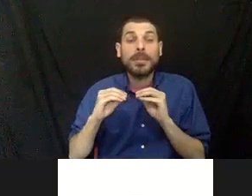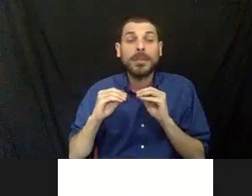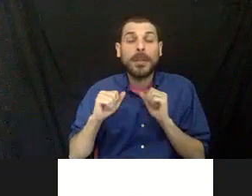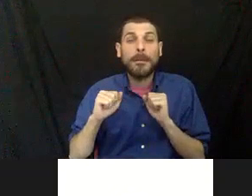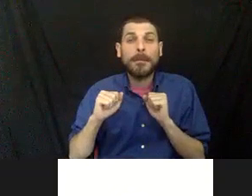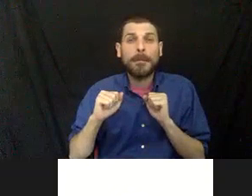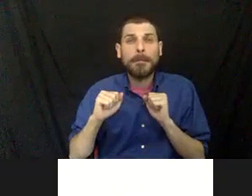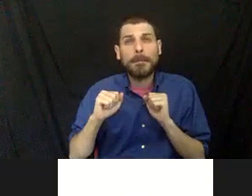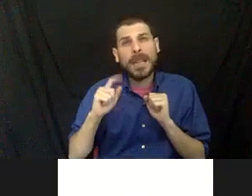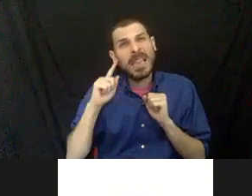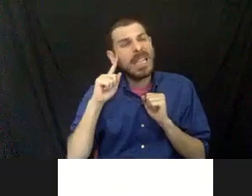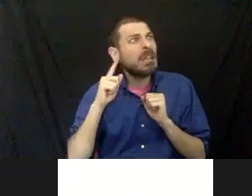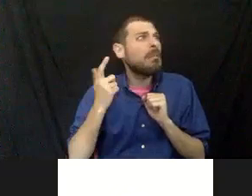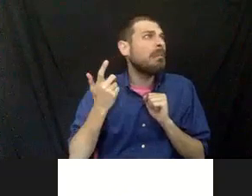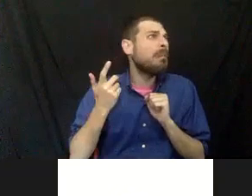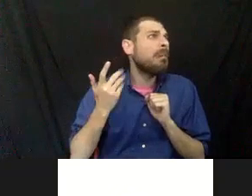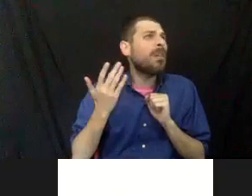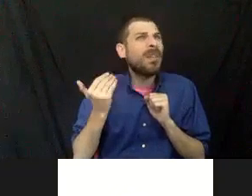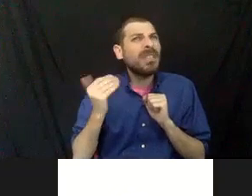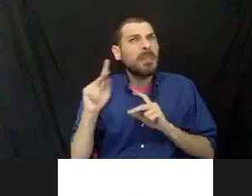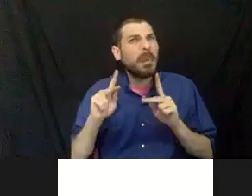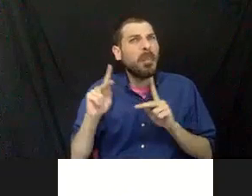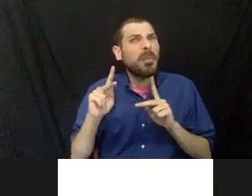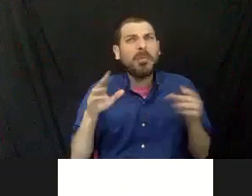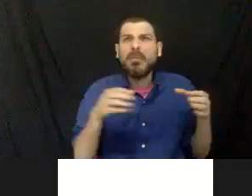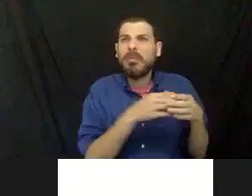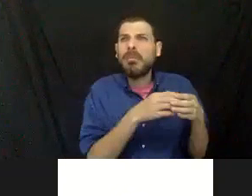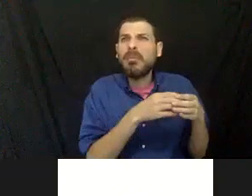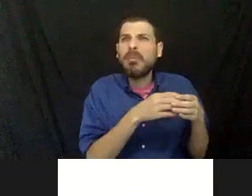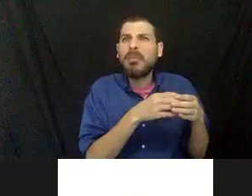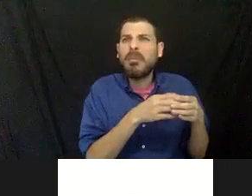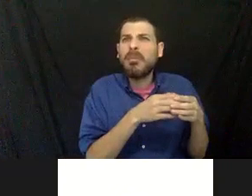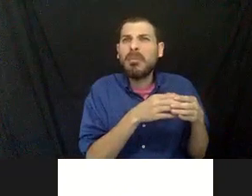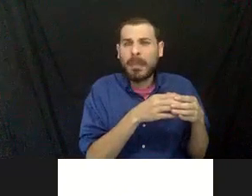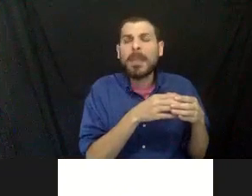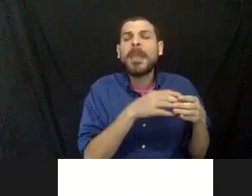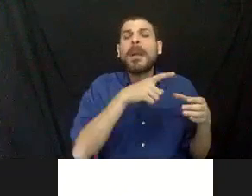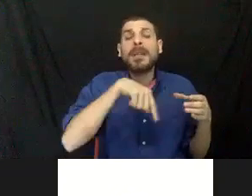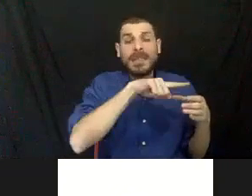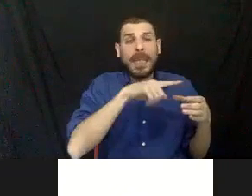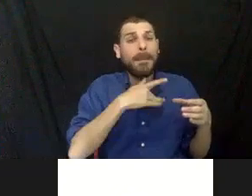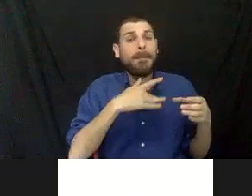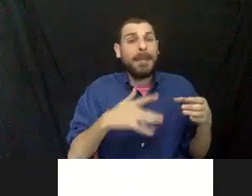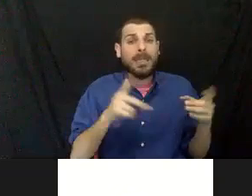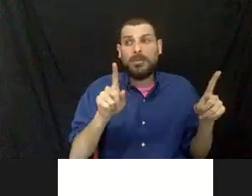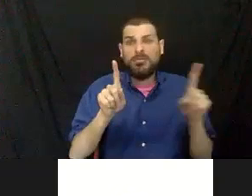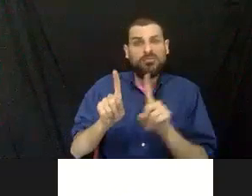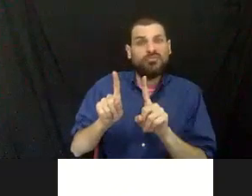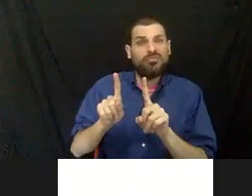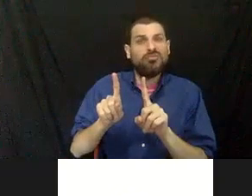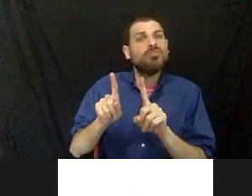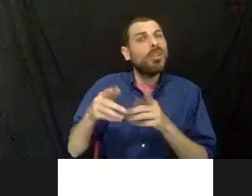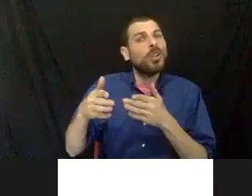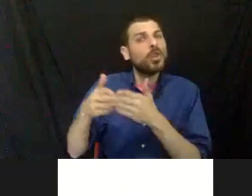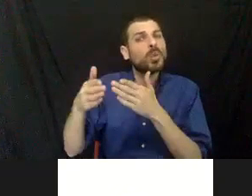like 15 of them, I think. They file a lot of lawsuits for people who took